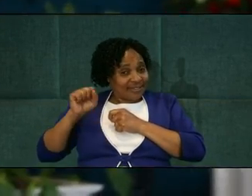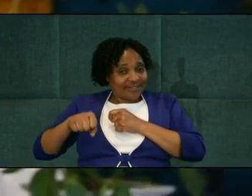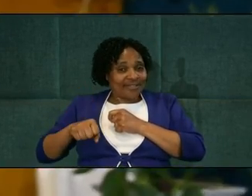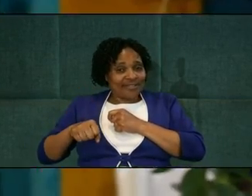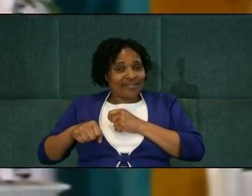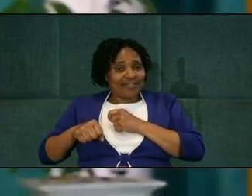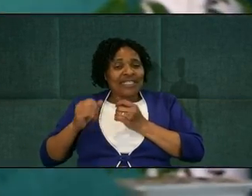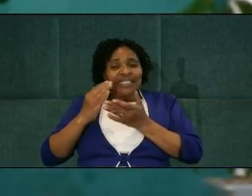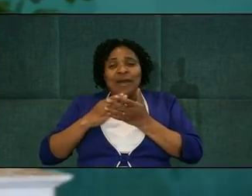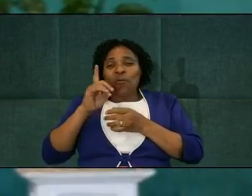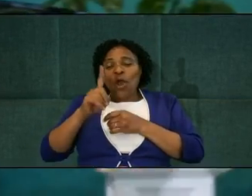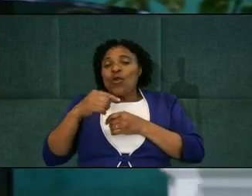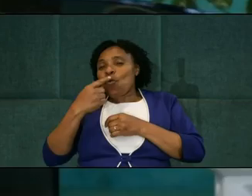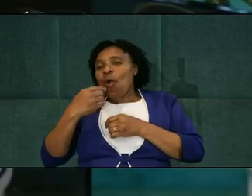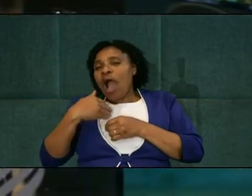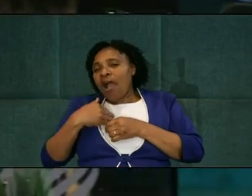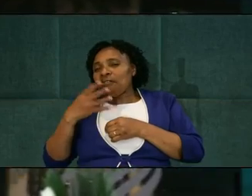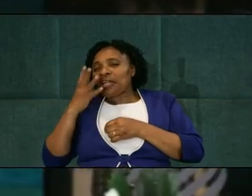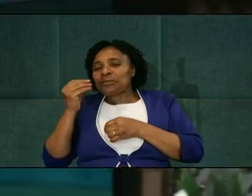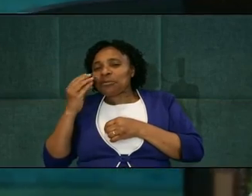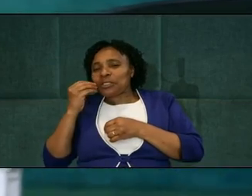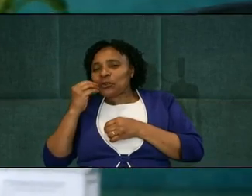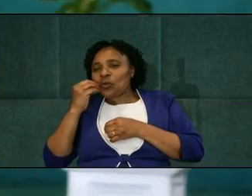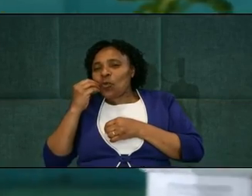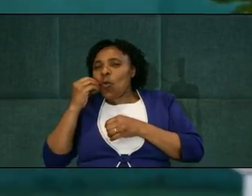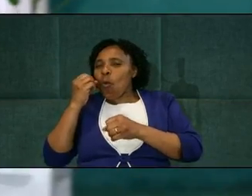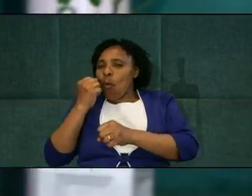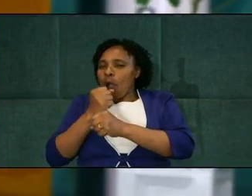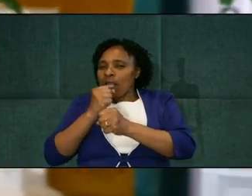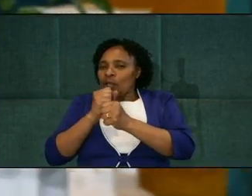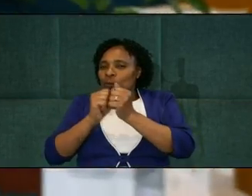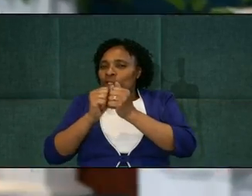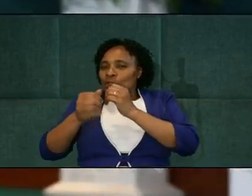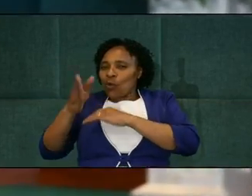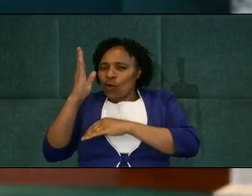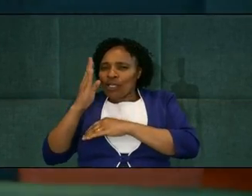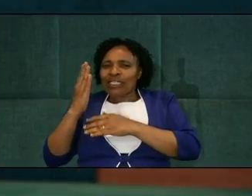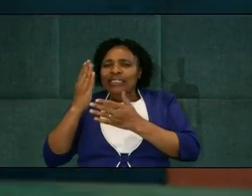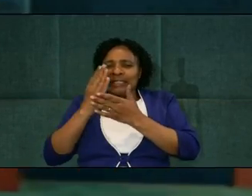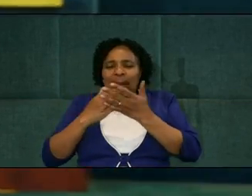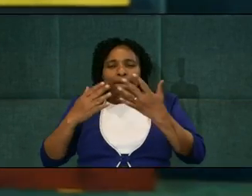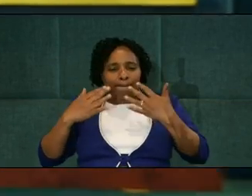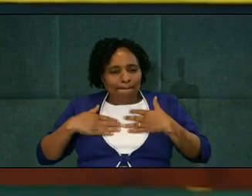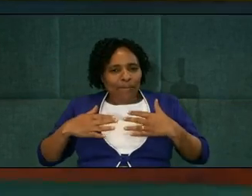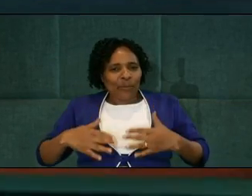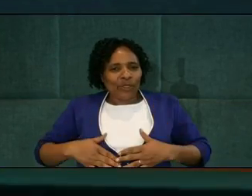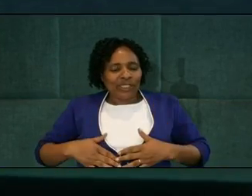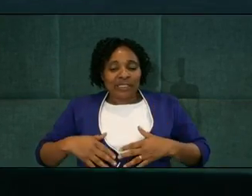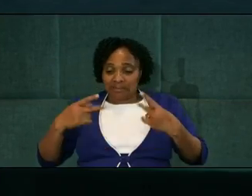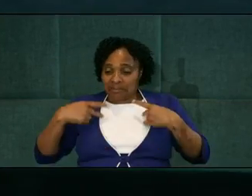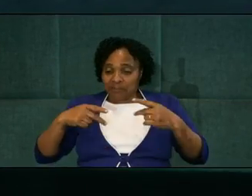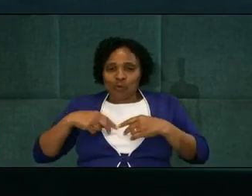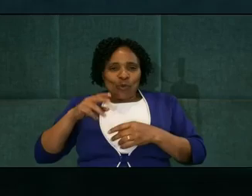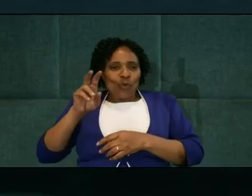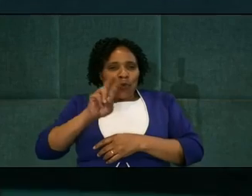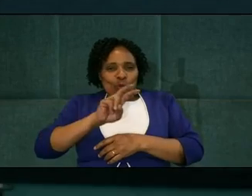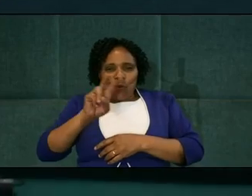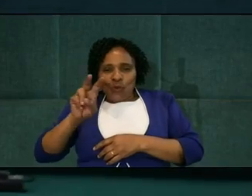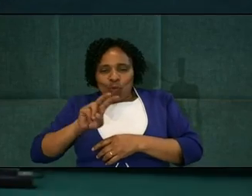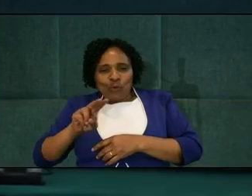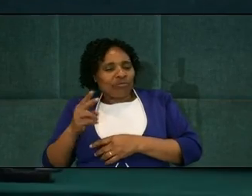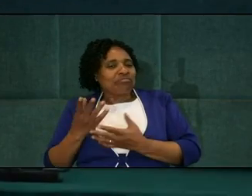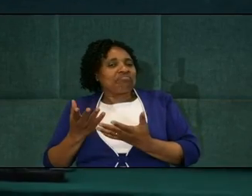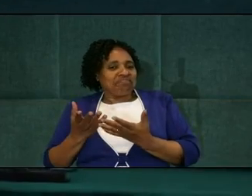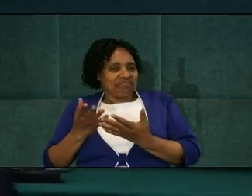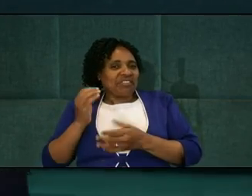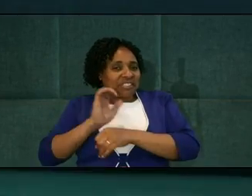have experience walking with God. Somebody who the people look up to. Is the